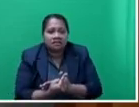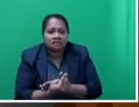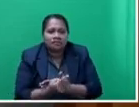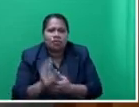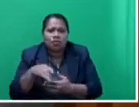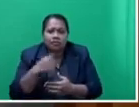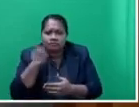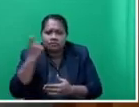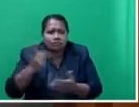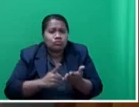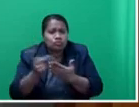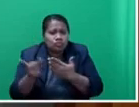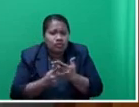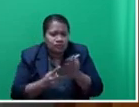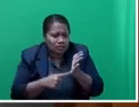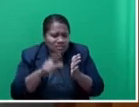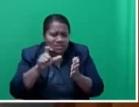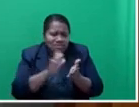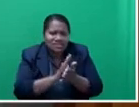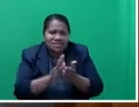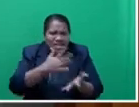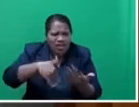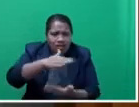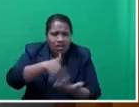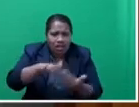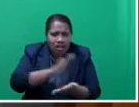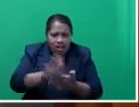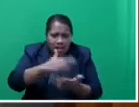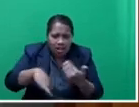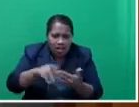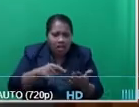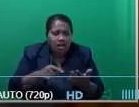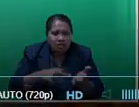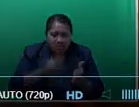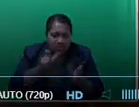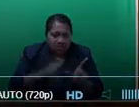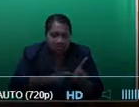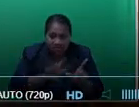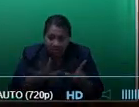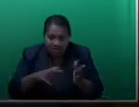care program for TC Harold, for TC Yasa, and TC Anna?